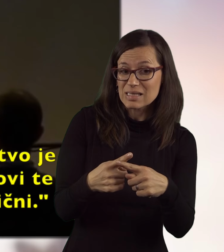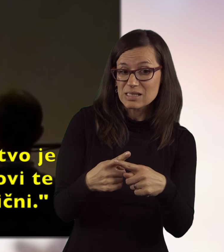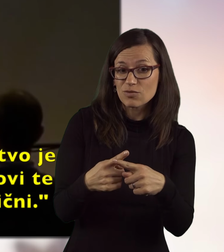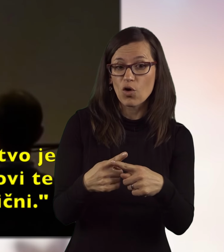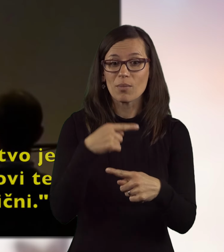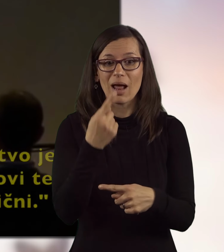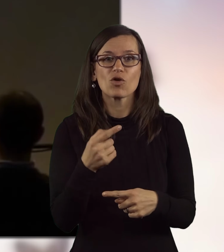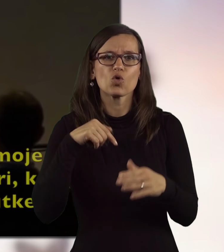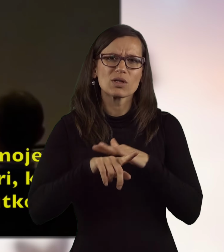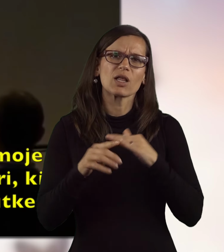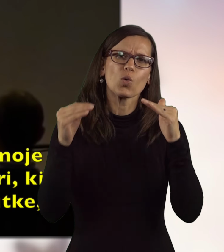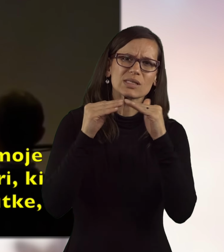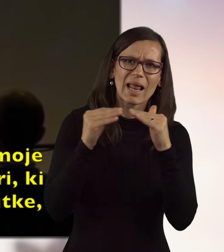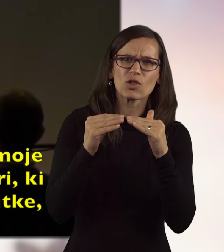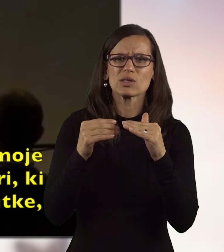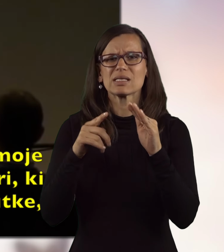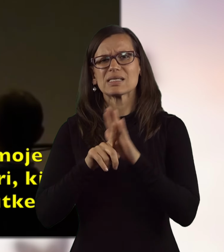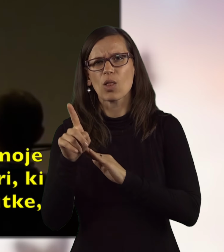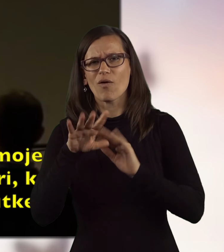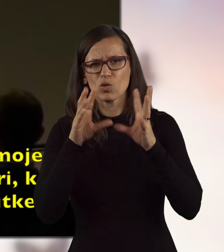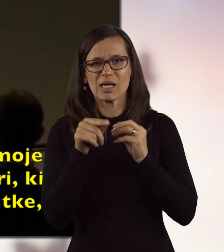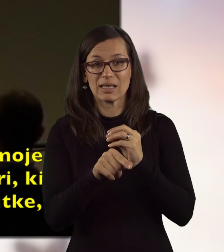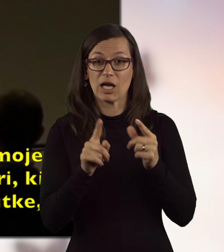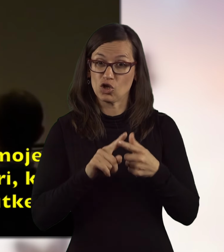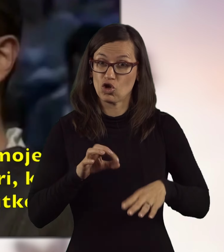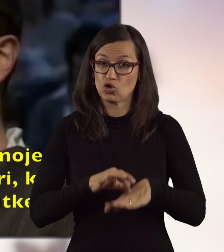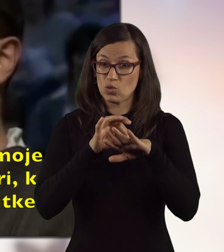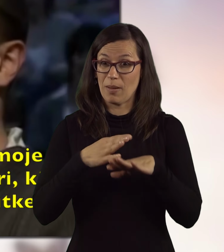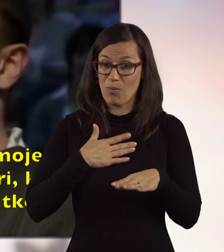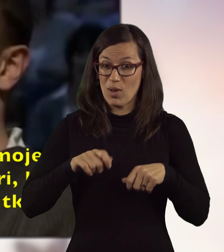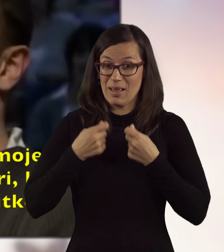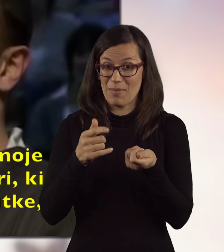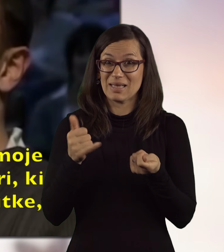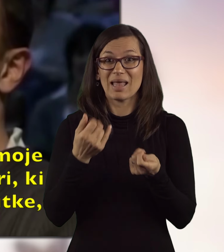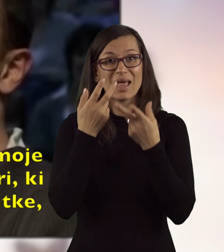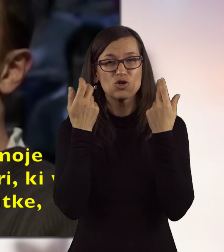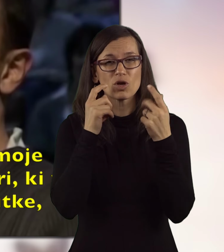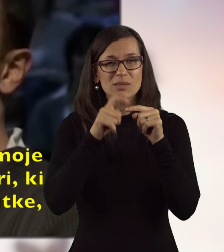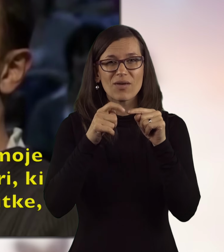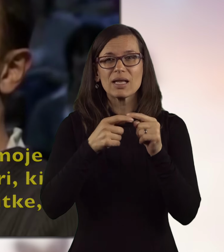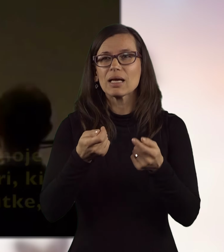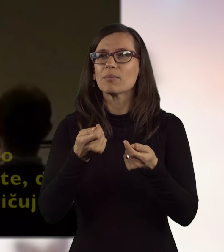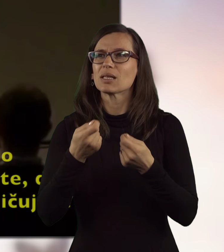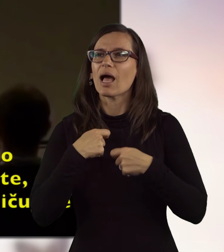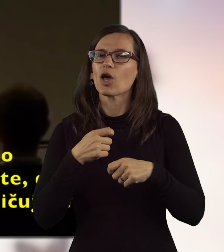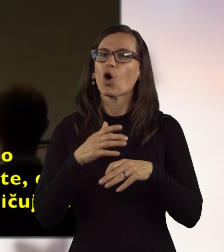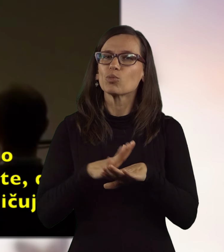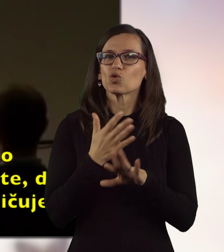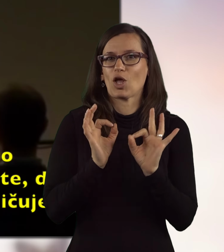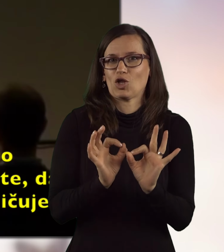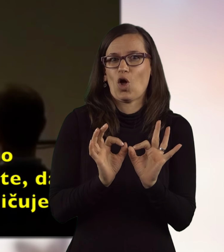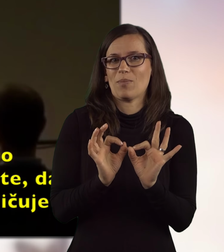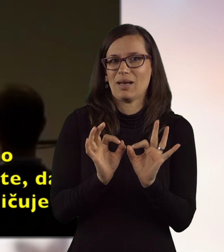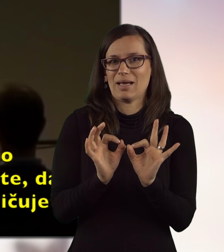all kinds of different things. If you say, I can feel that my purpose today is to look for things that cause me to feel good, and in doing so,